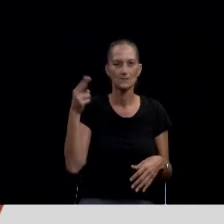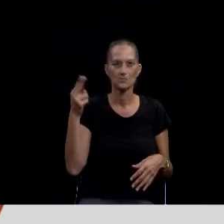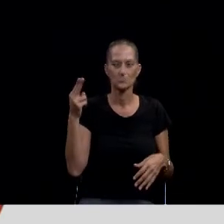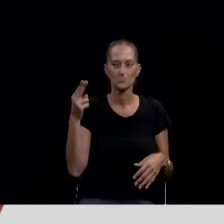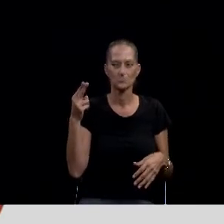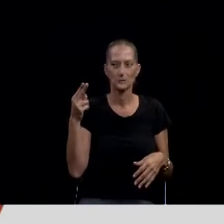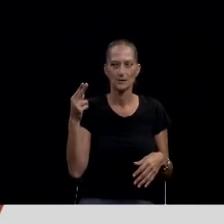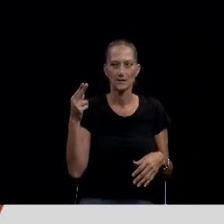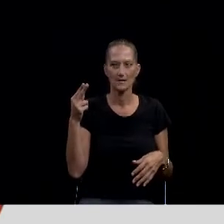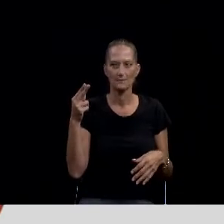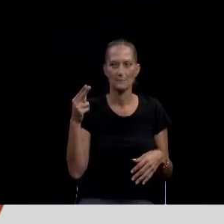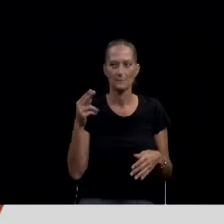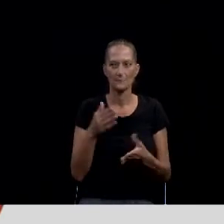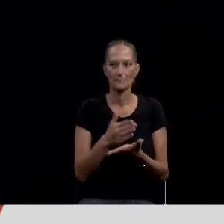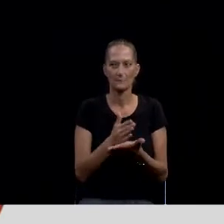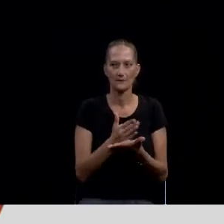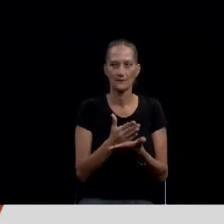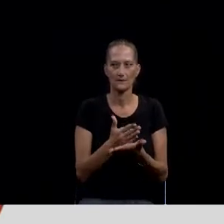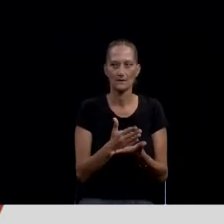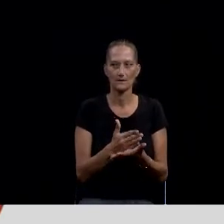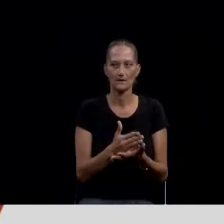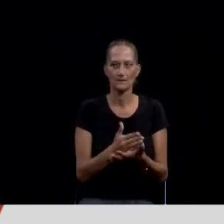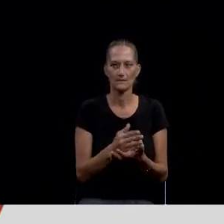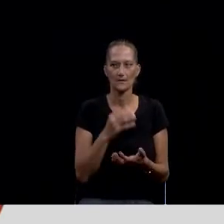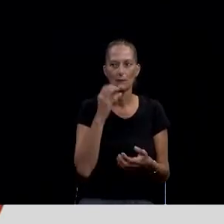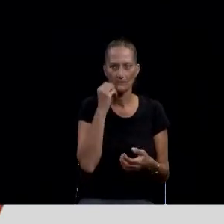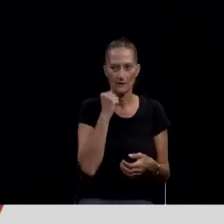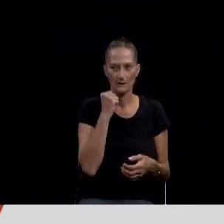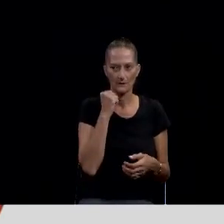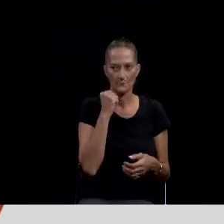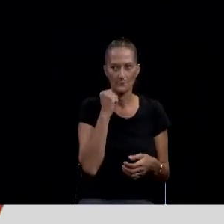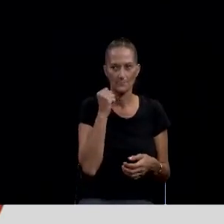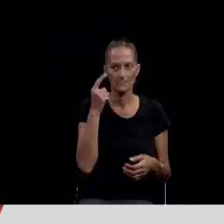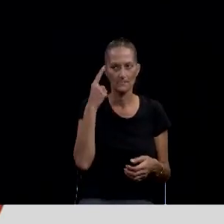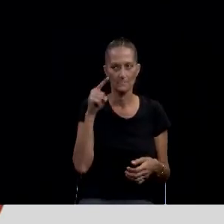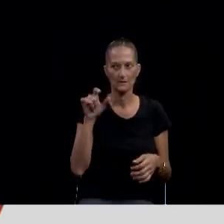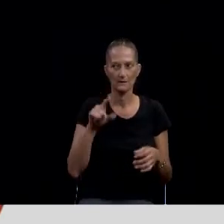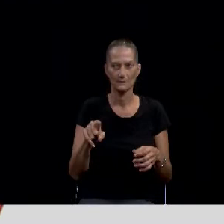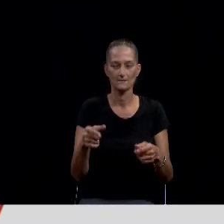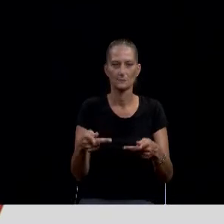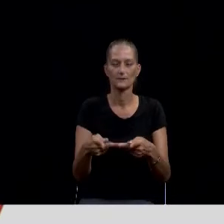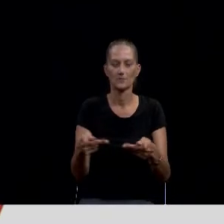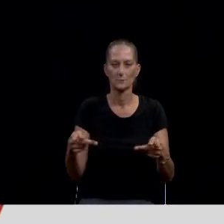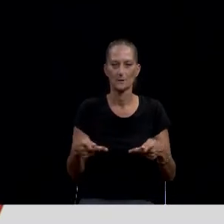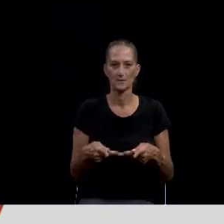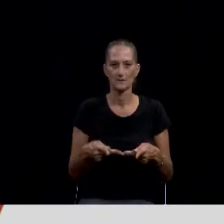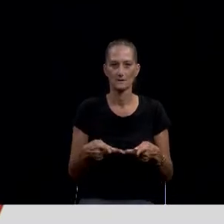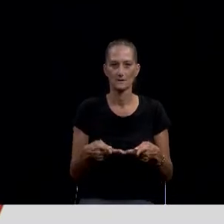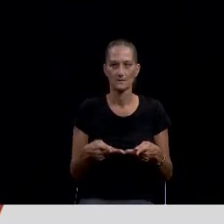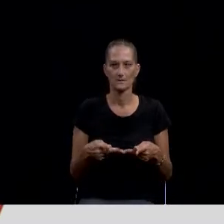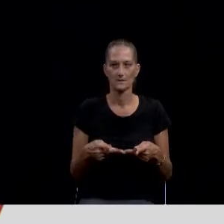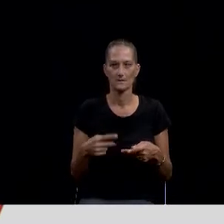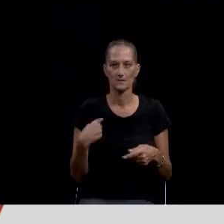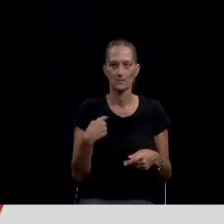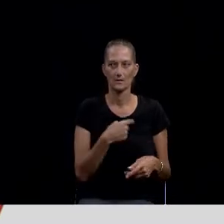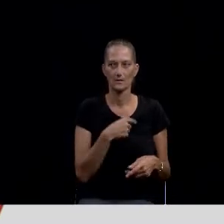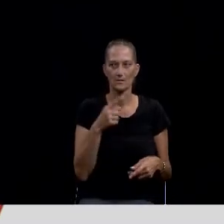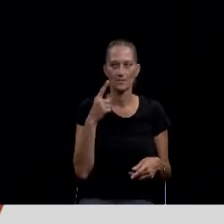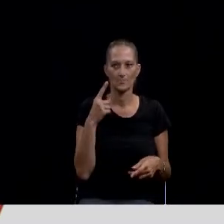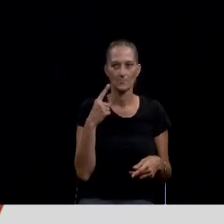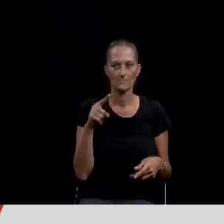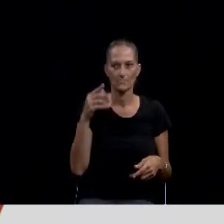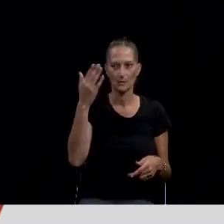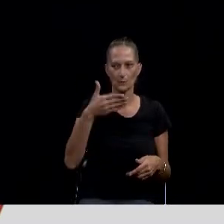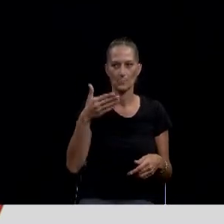and especially the phrase, "We are a front porch neighborhood," guided a design by RBDR that features not only front